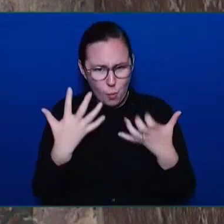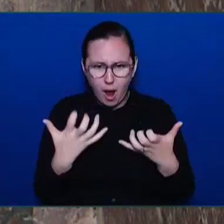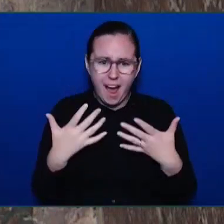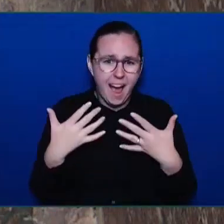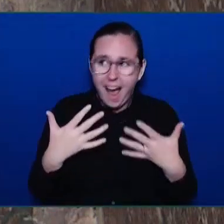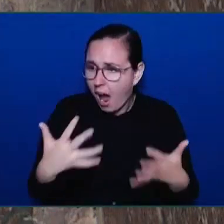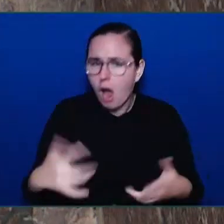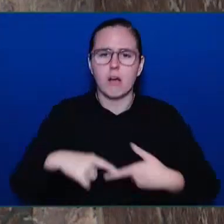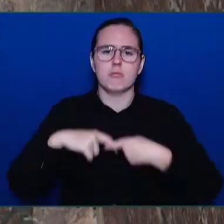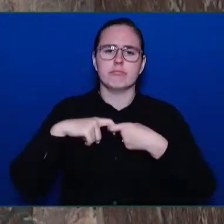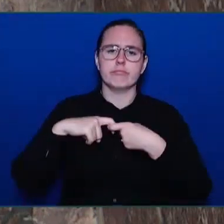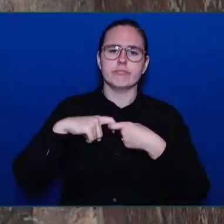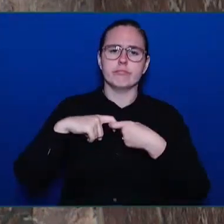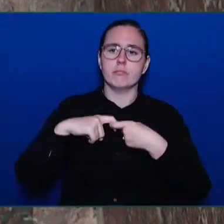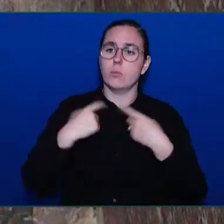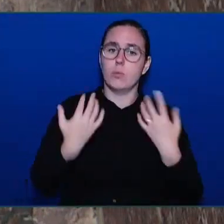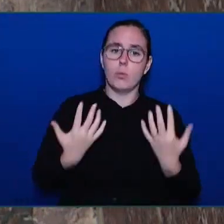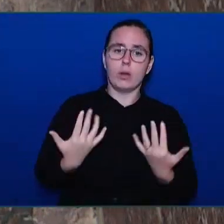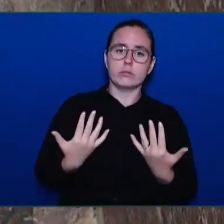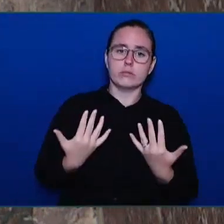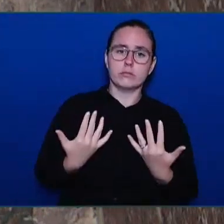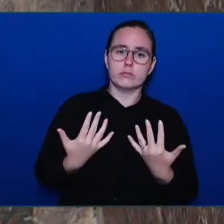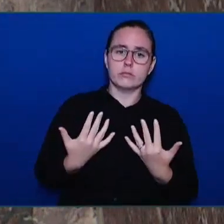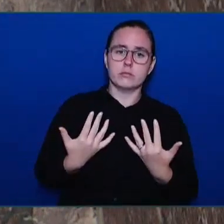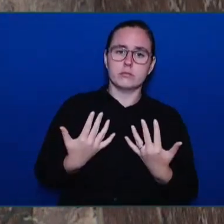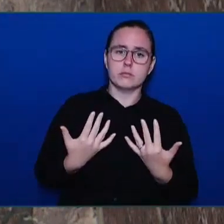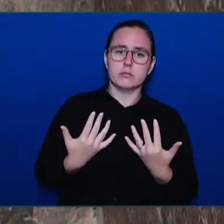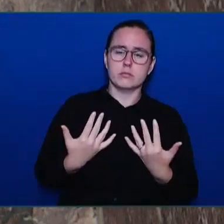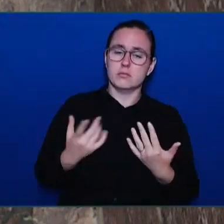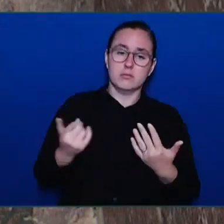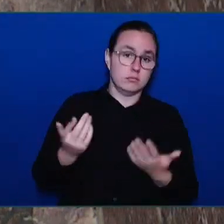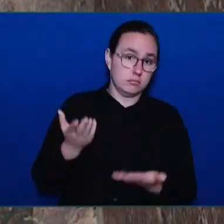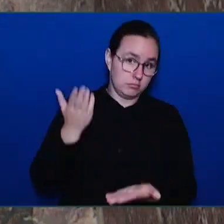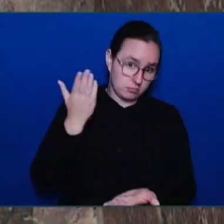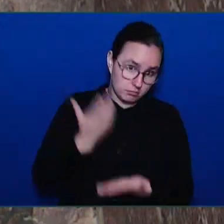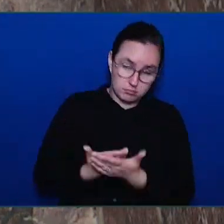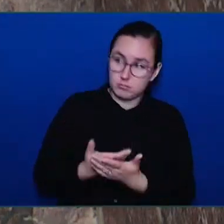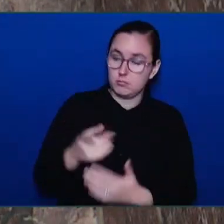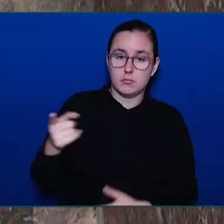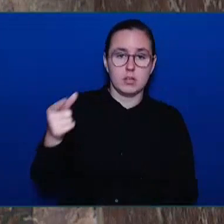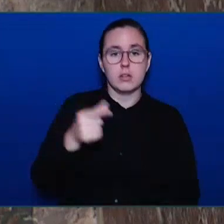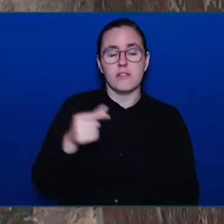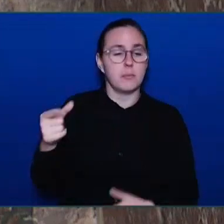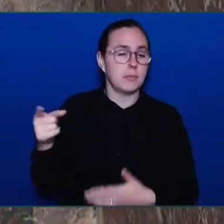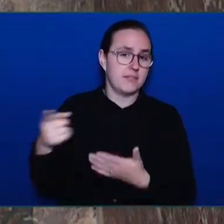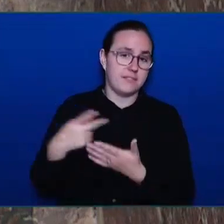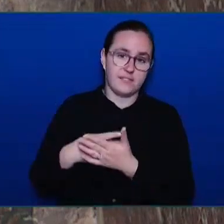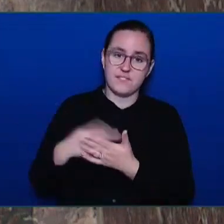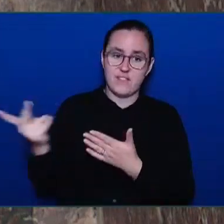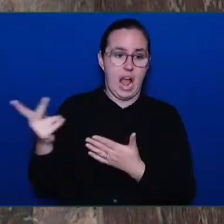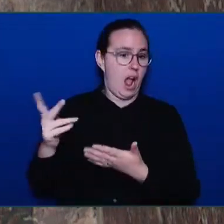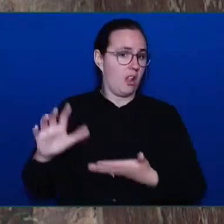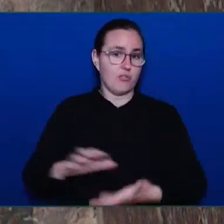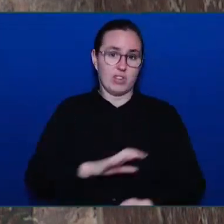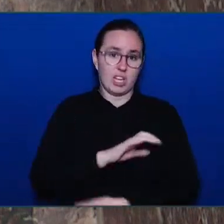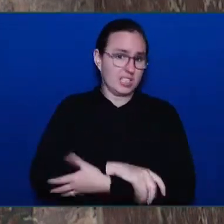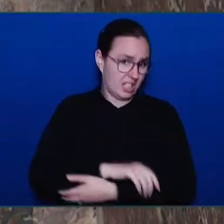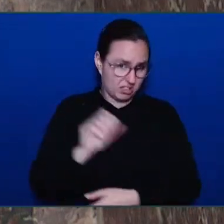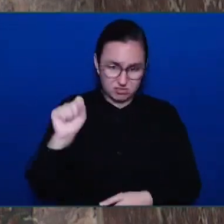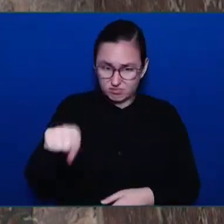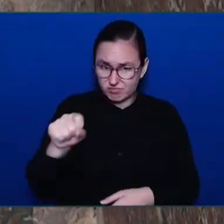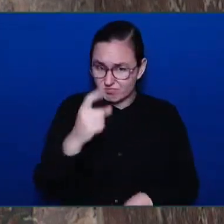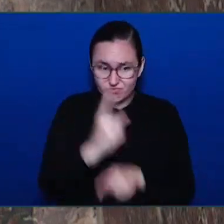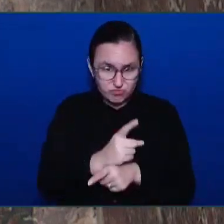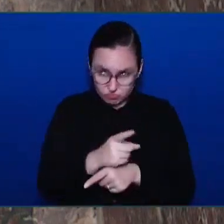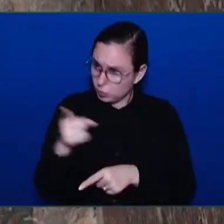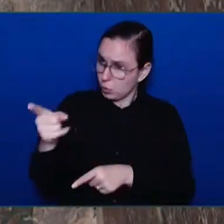failure to move forward with economic reconciliation. Yes, I am a lawyer. I have been. But this project and